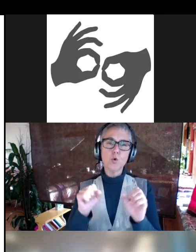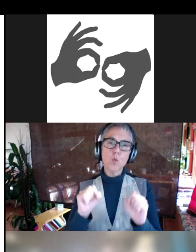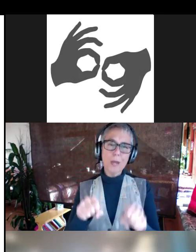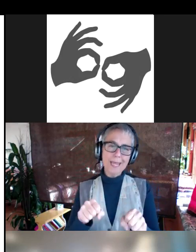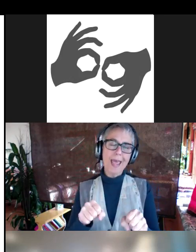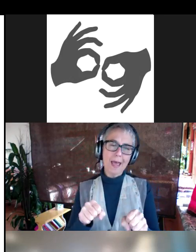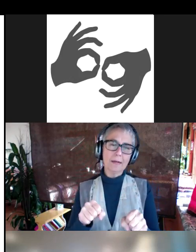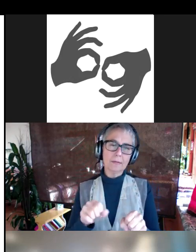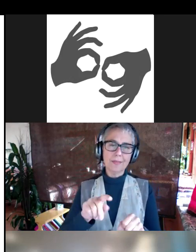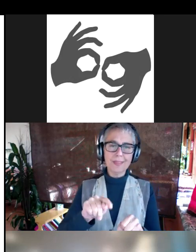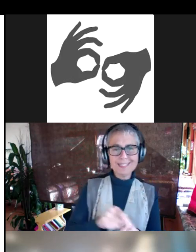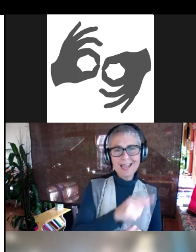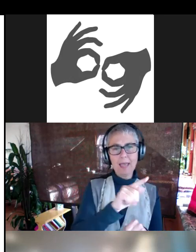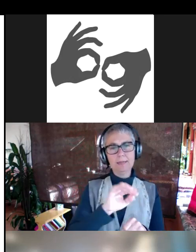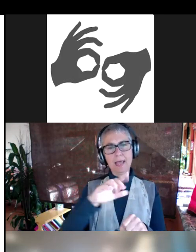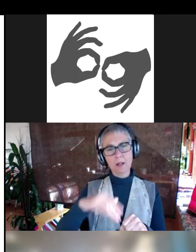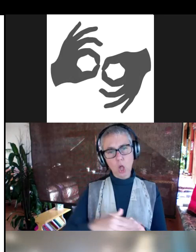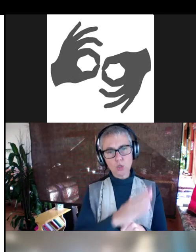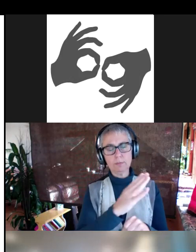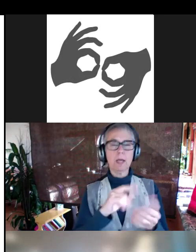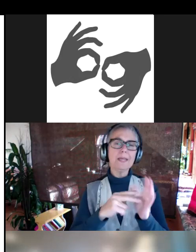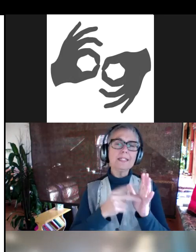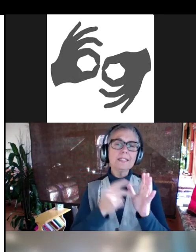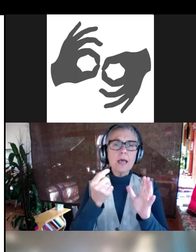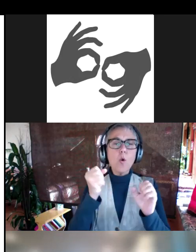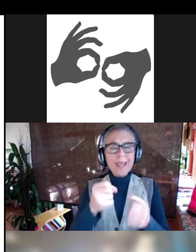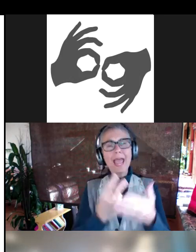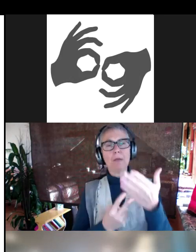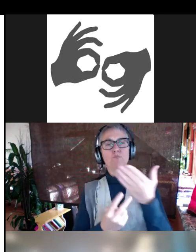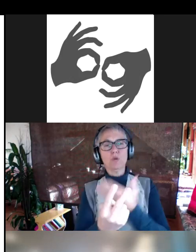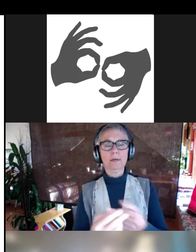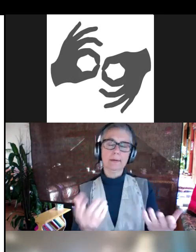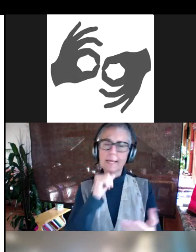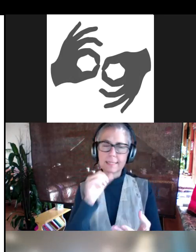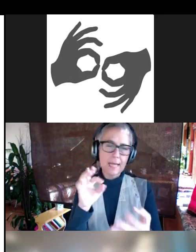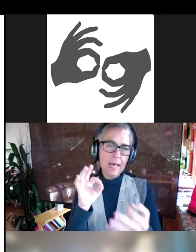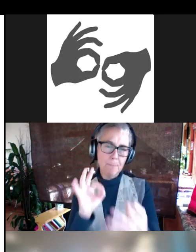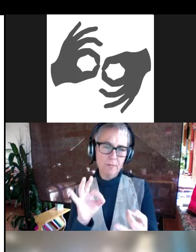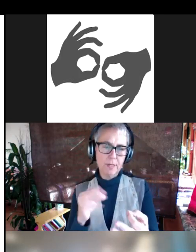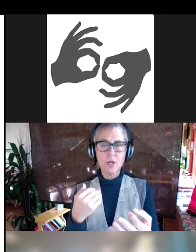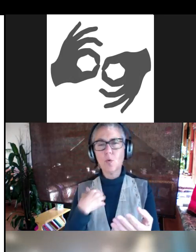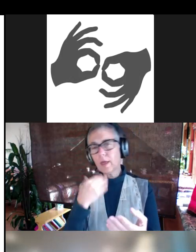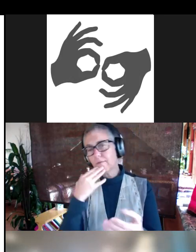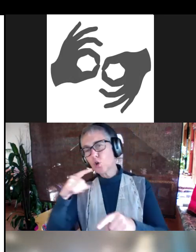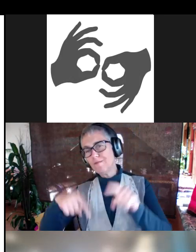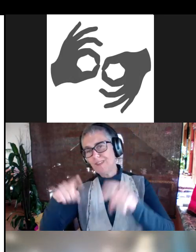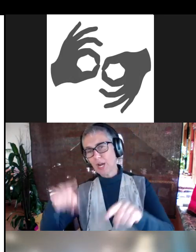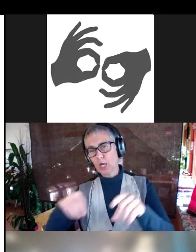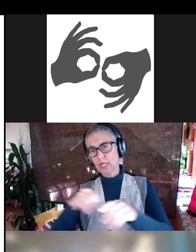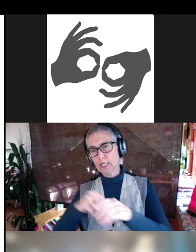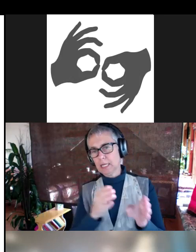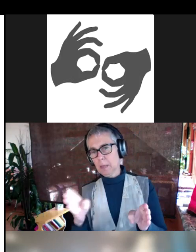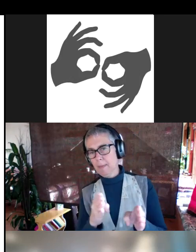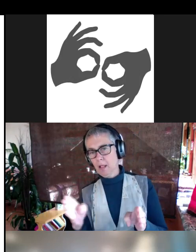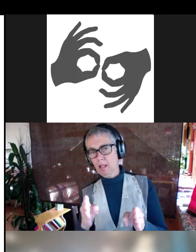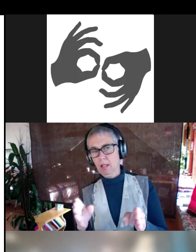predict fit variance. Obviously, it's not perfect. We have good variance out here in the lower ranks. And you'll note in EV mutation in particular, there are a lot